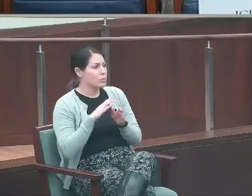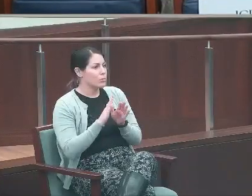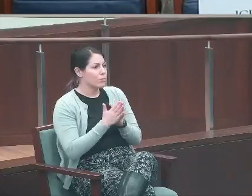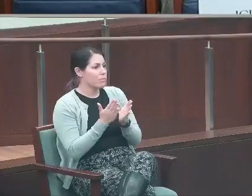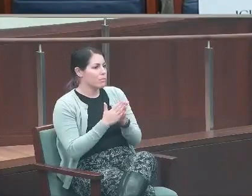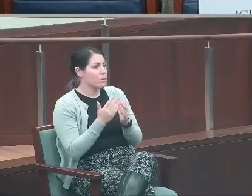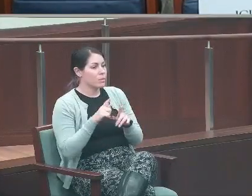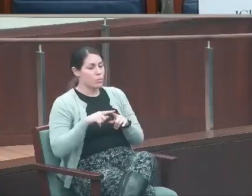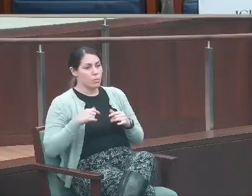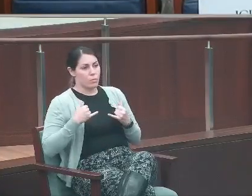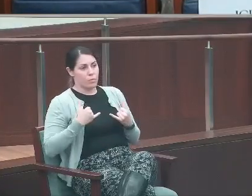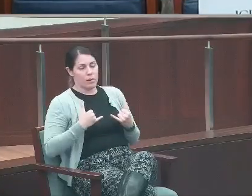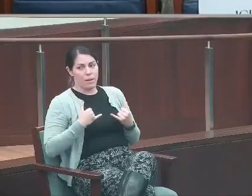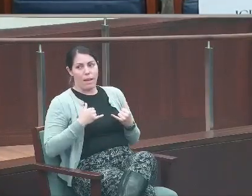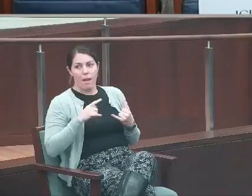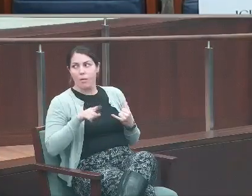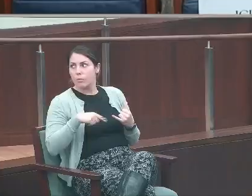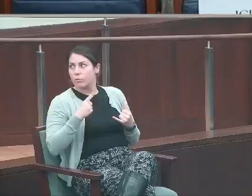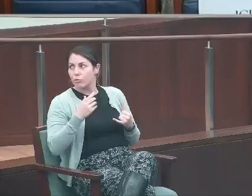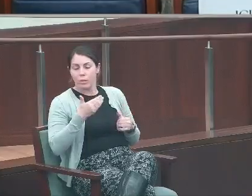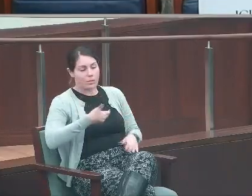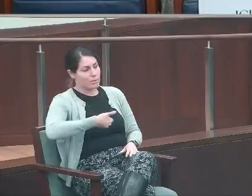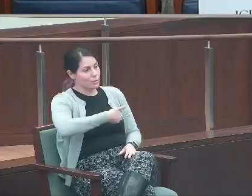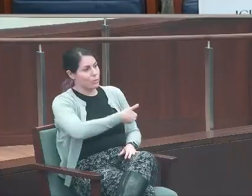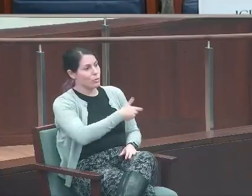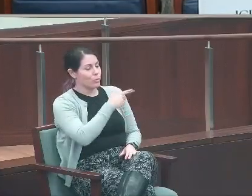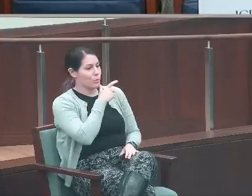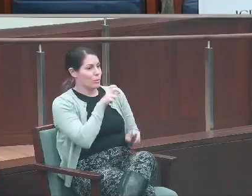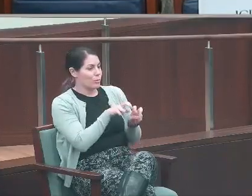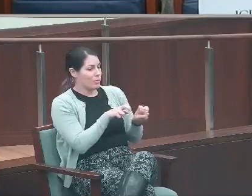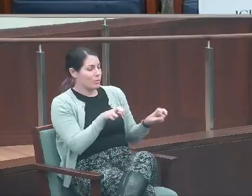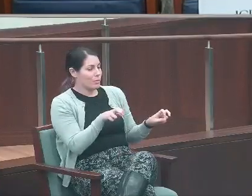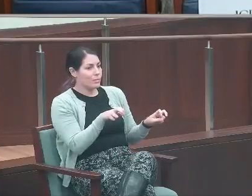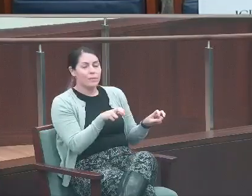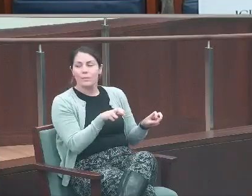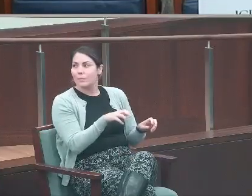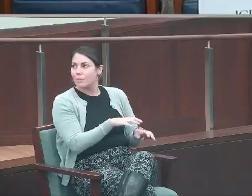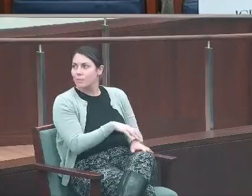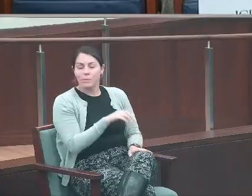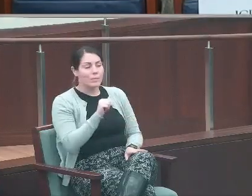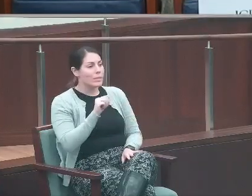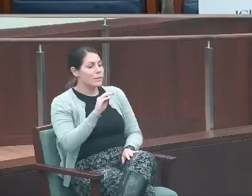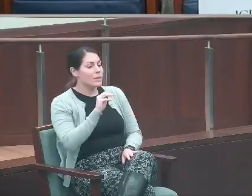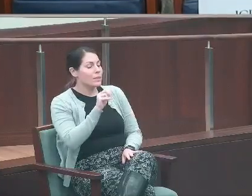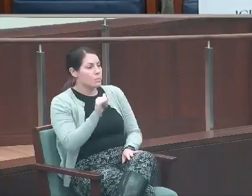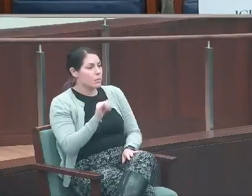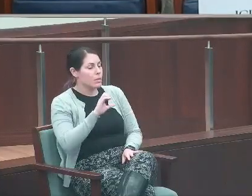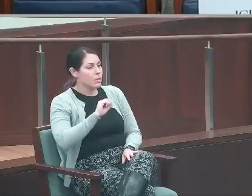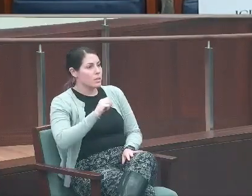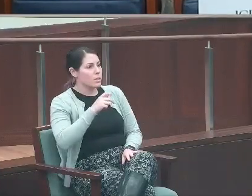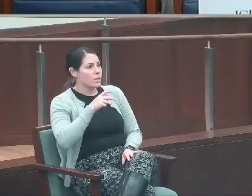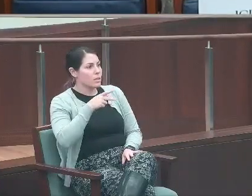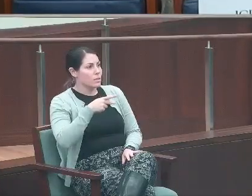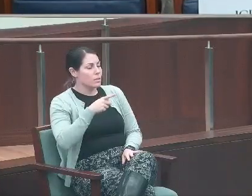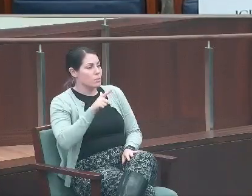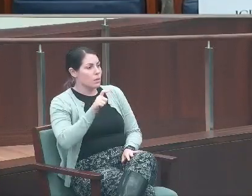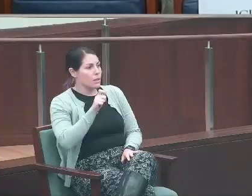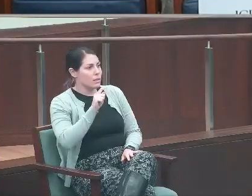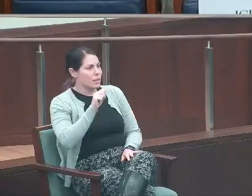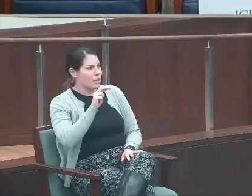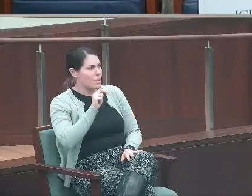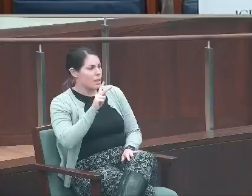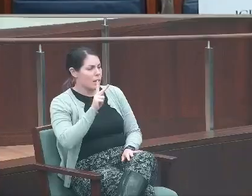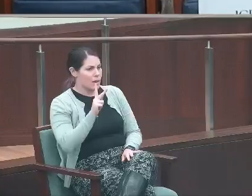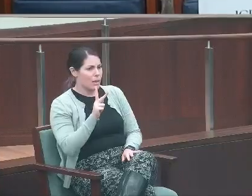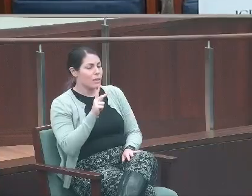for now, let me just introduce Amy Spitalnick, who is the CEO of the Jewish Council